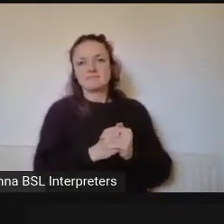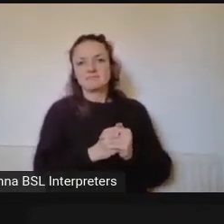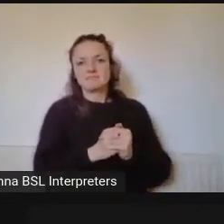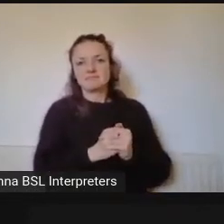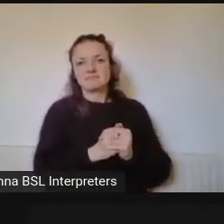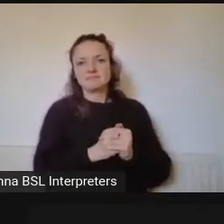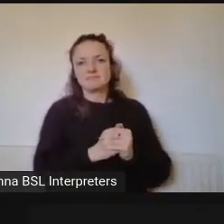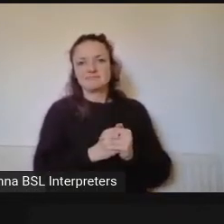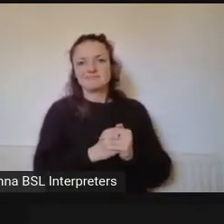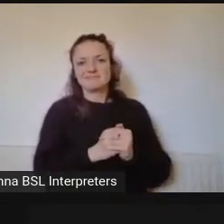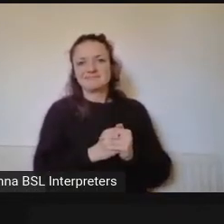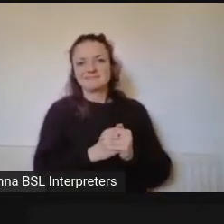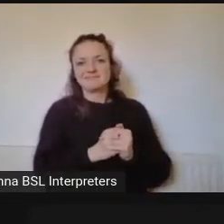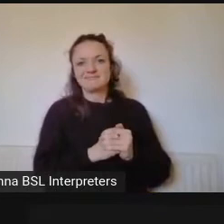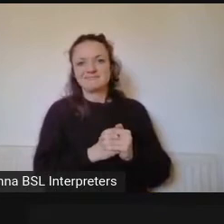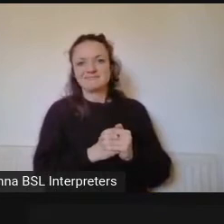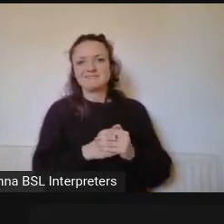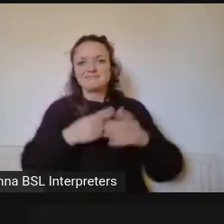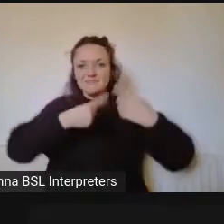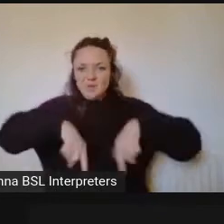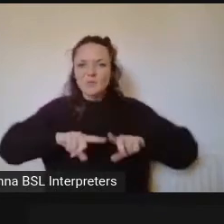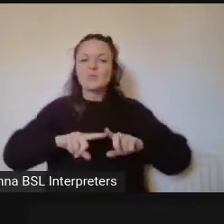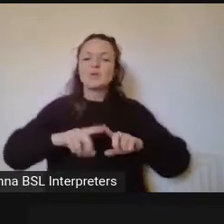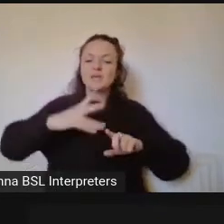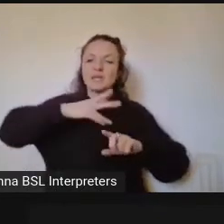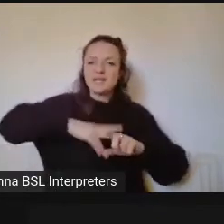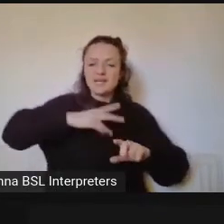we do need to help those people